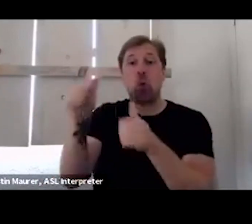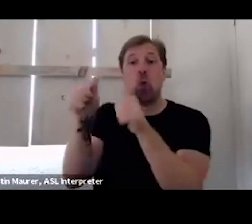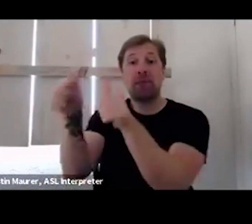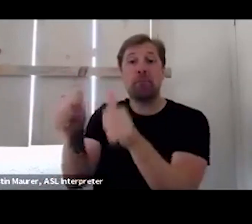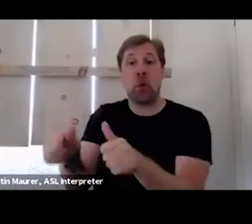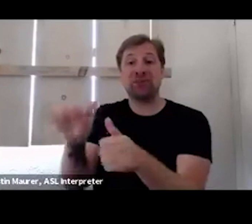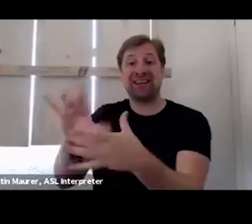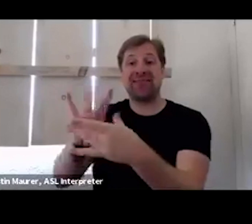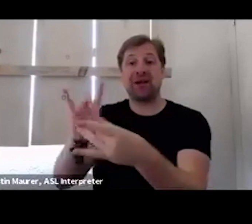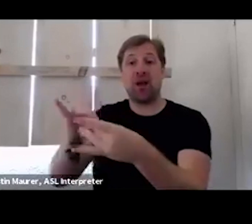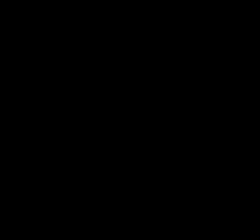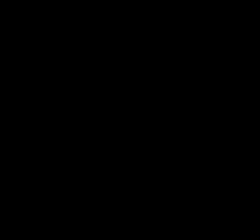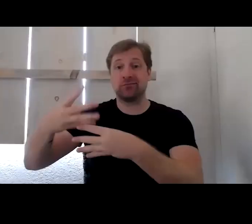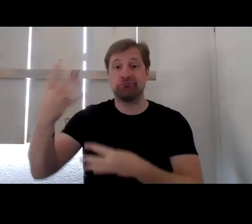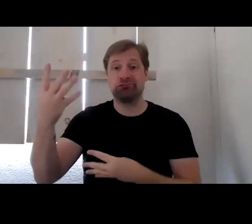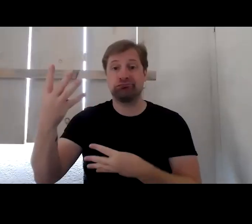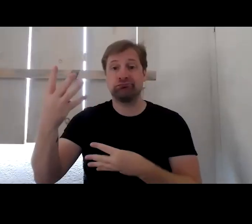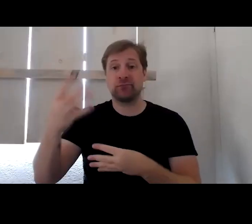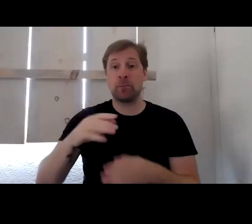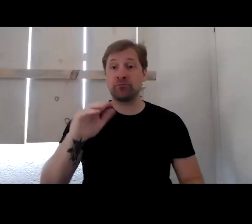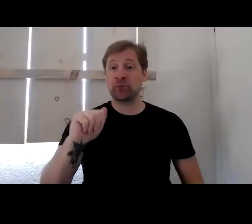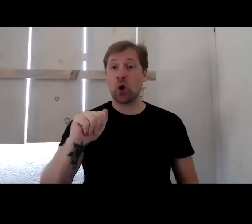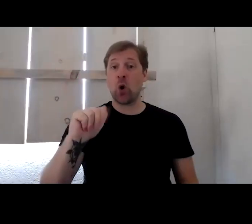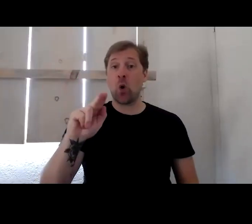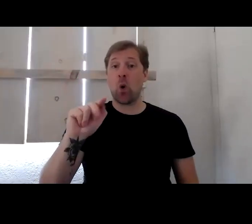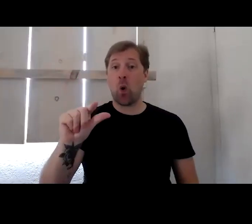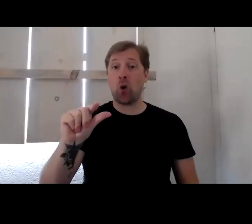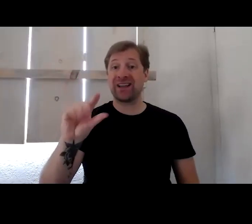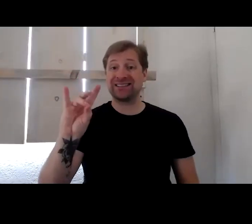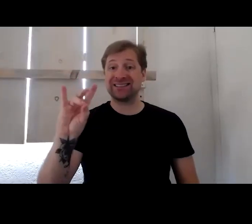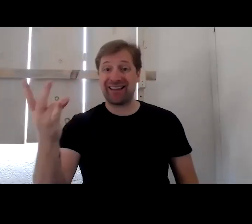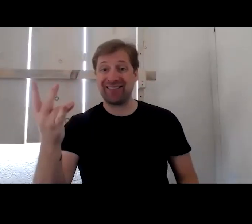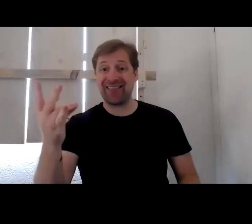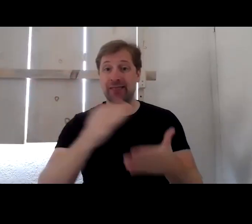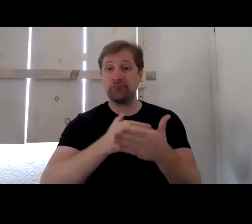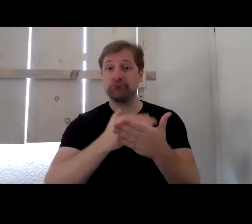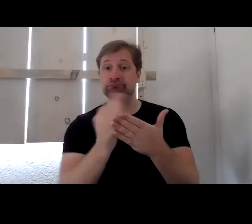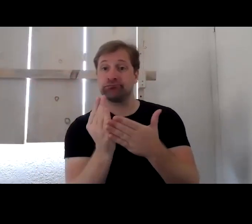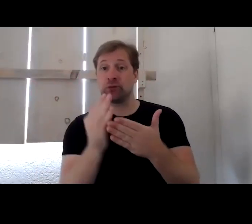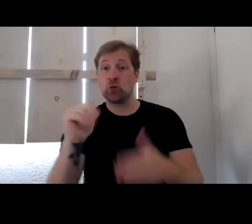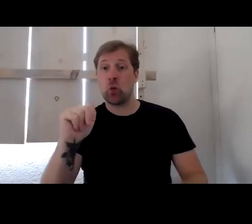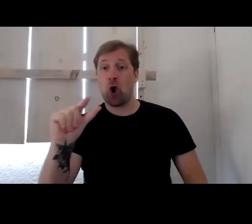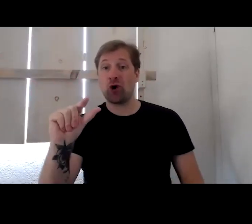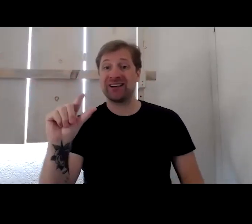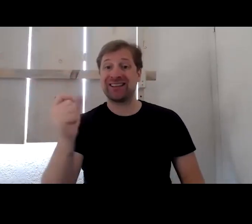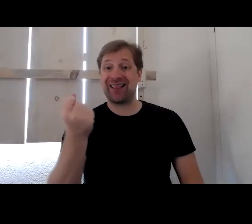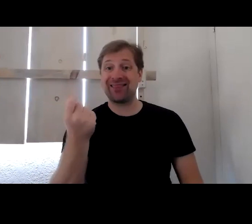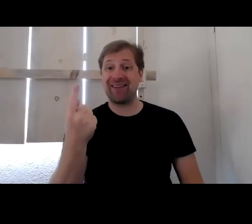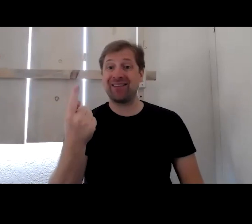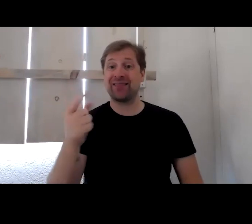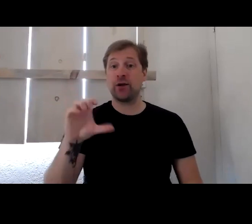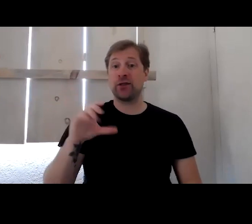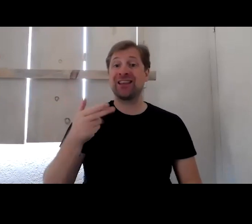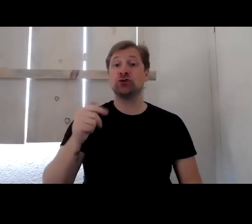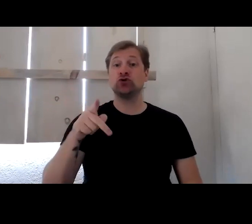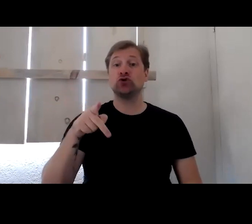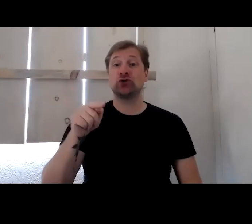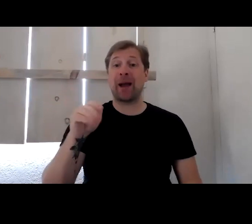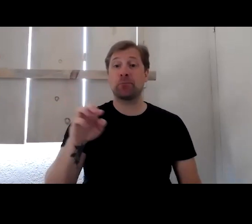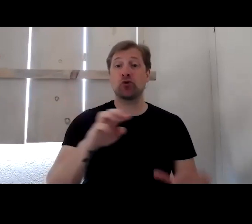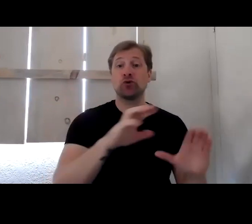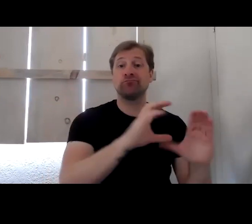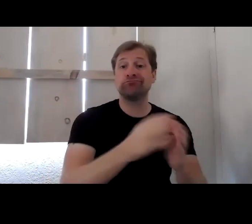below. August 7th through 11th, chapters are to hold meetings to discuss